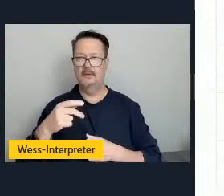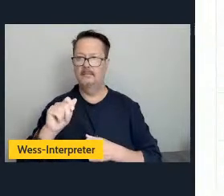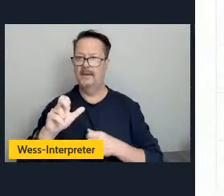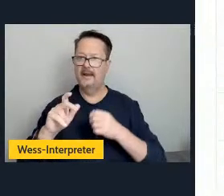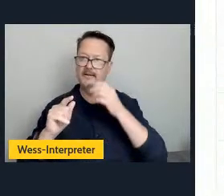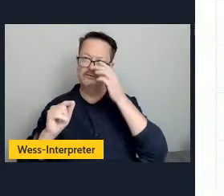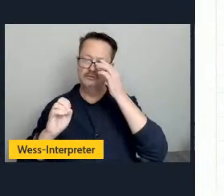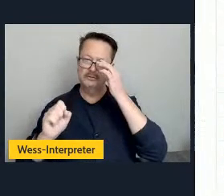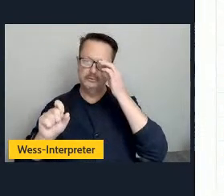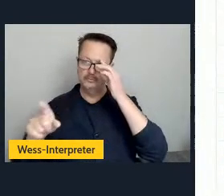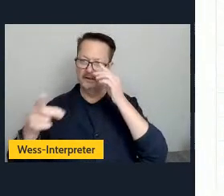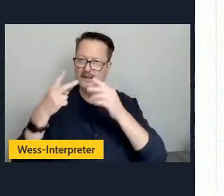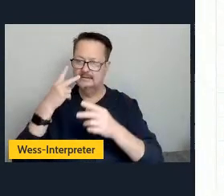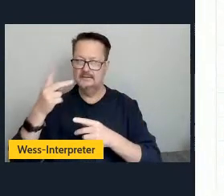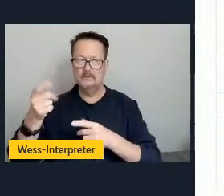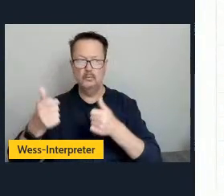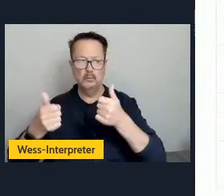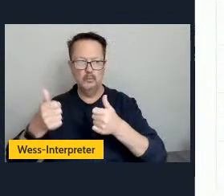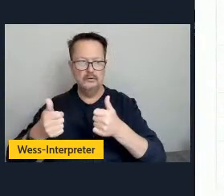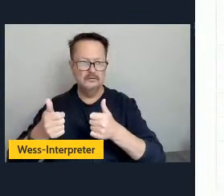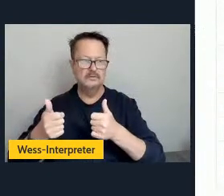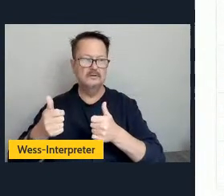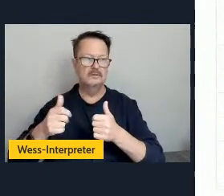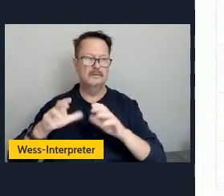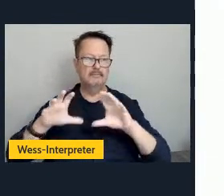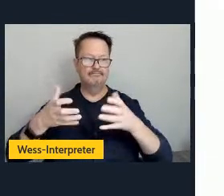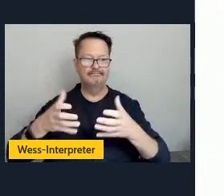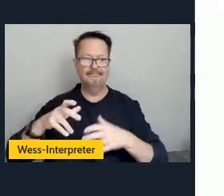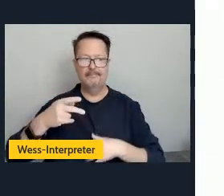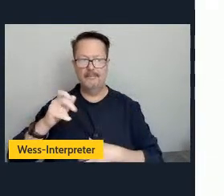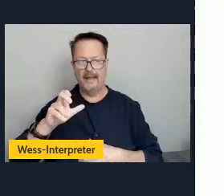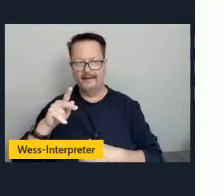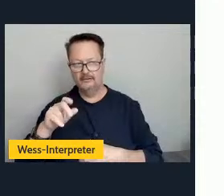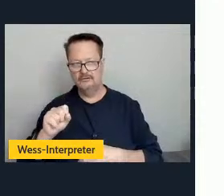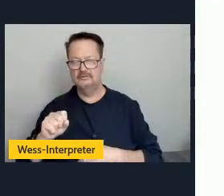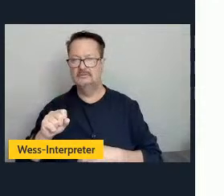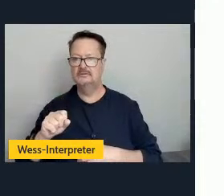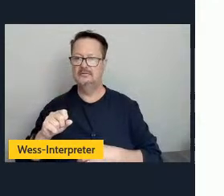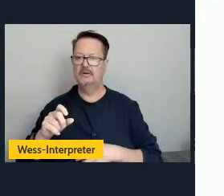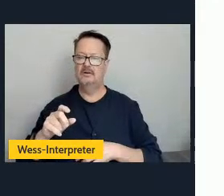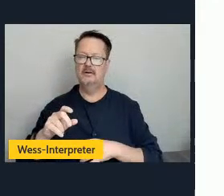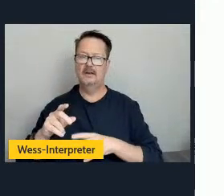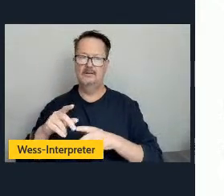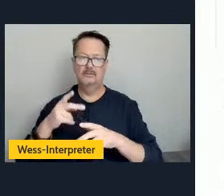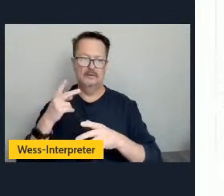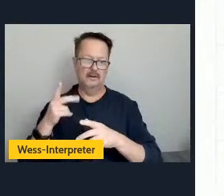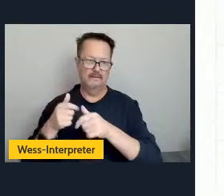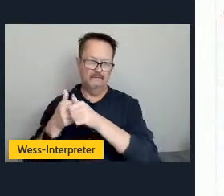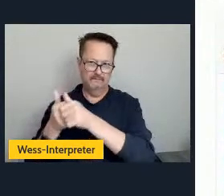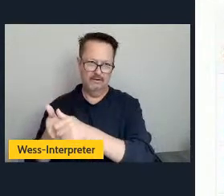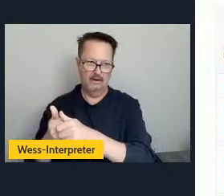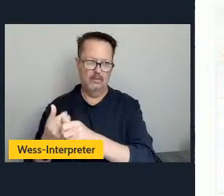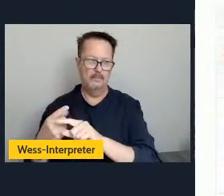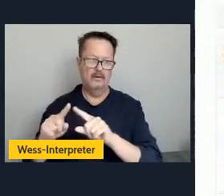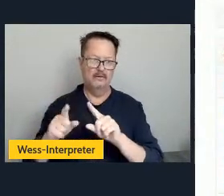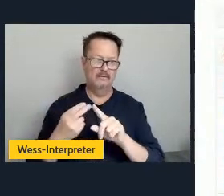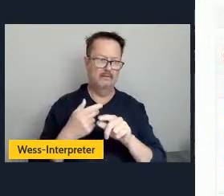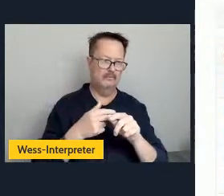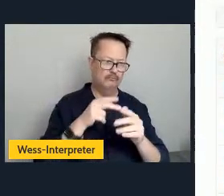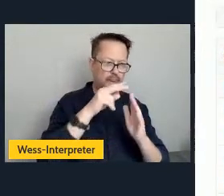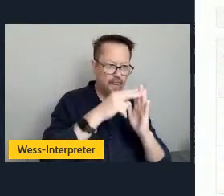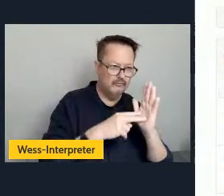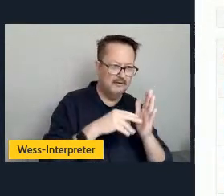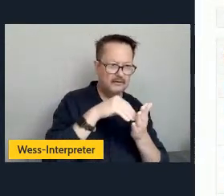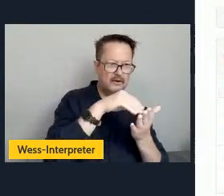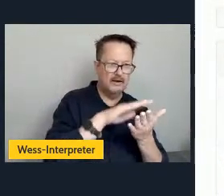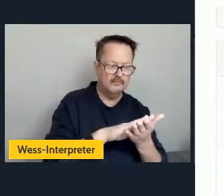are being generated, and you can use them according to the documentation here. And since